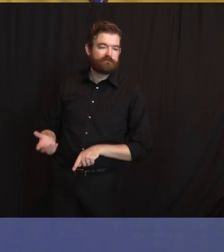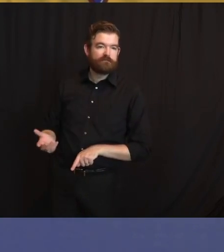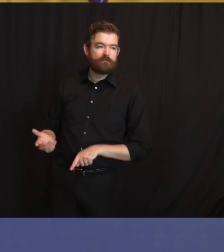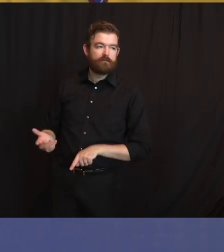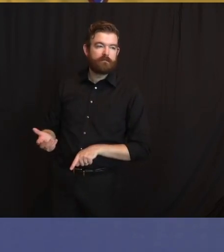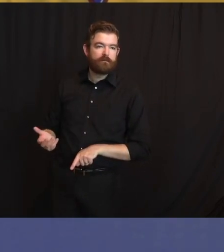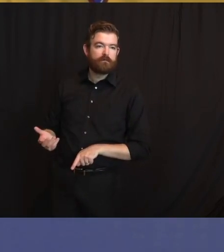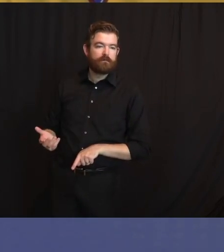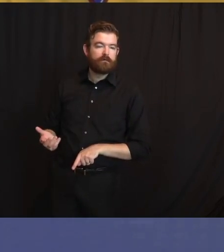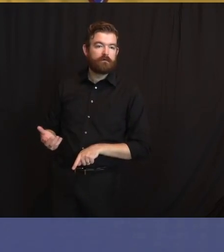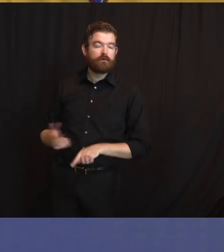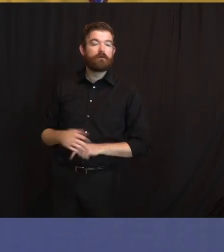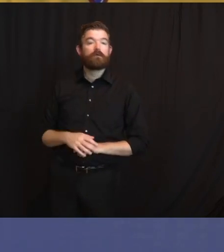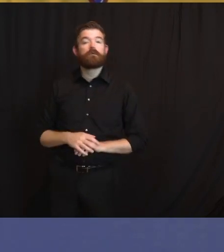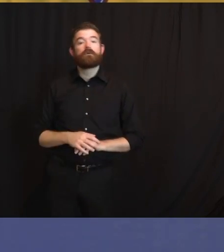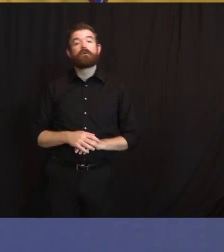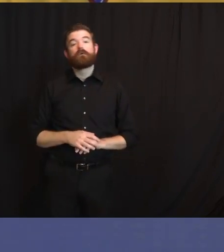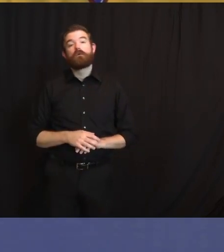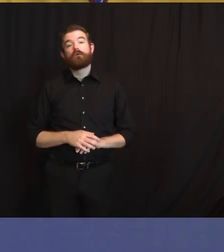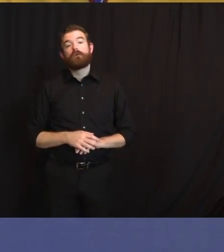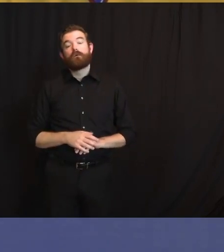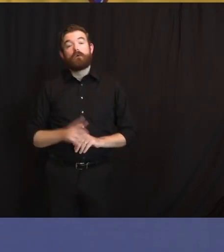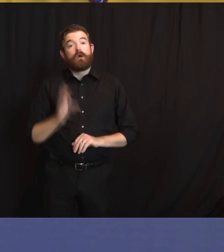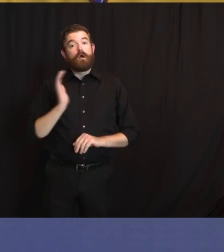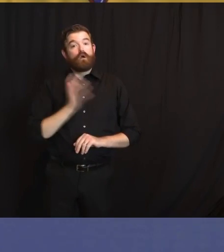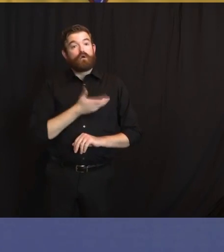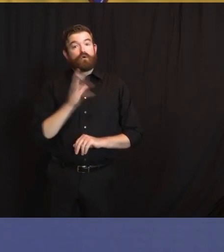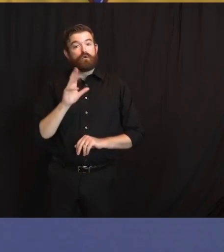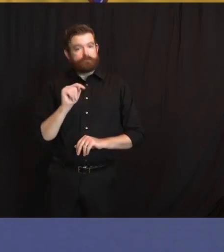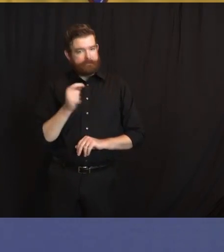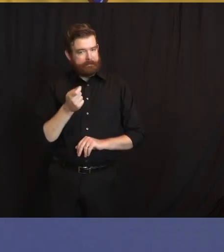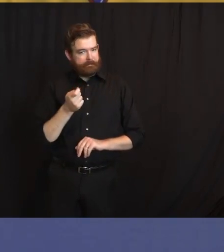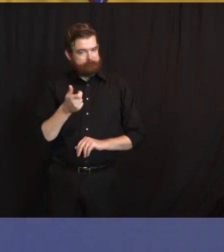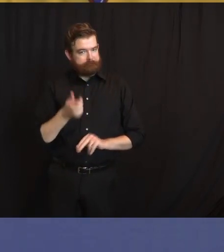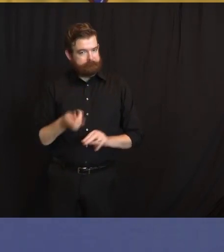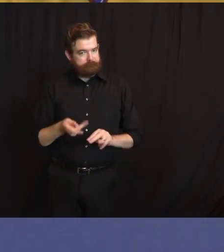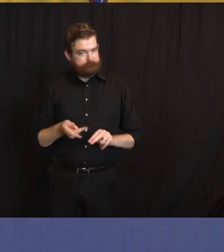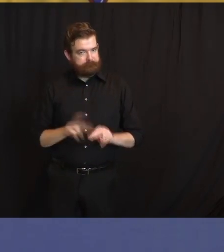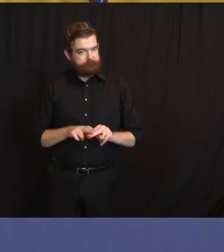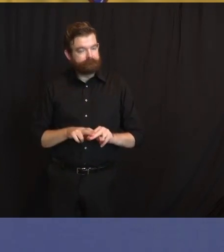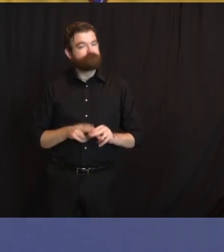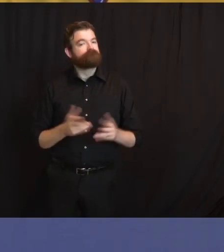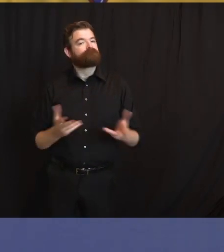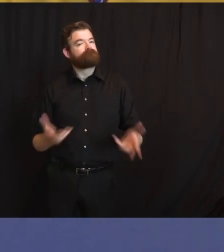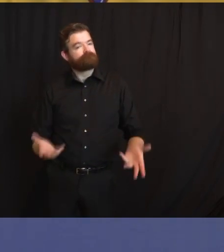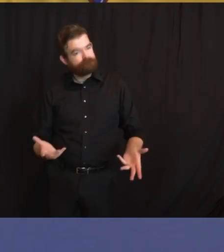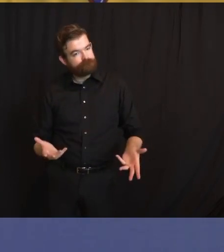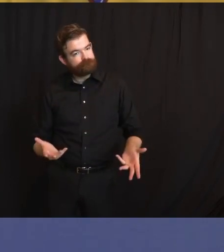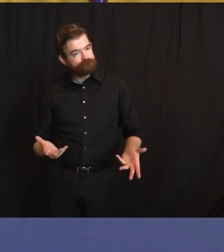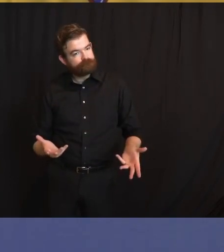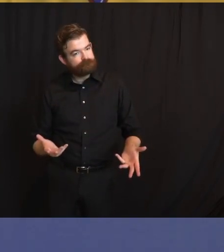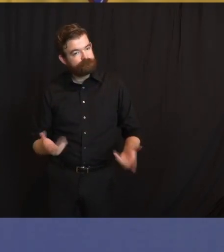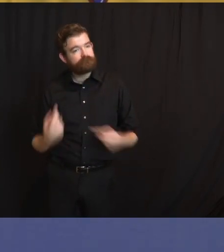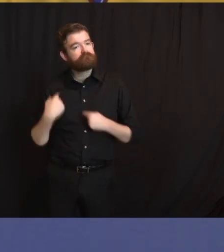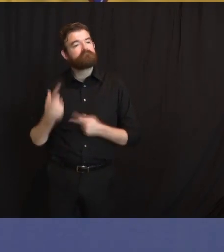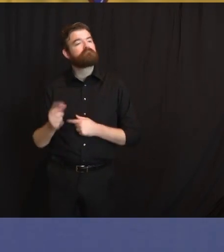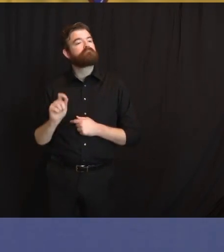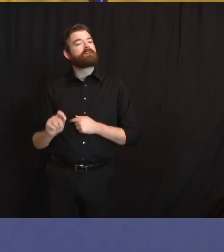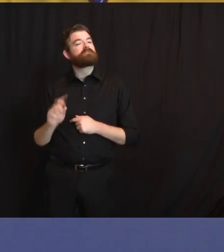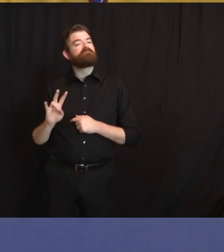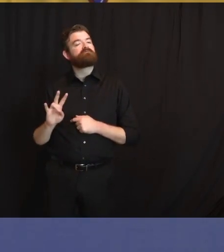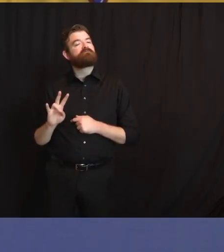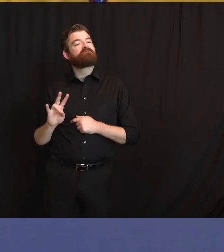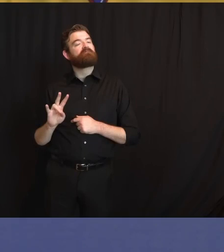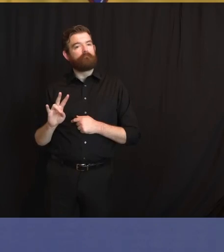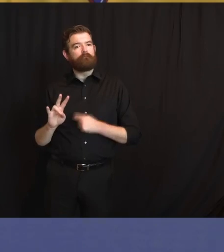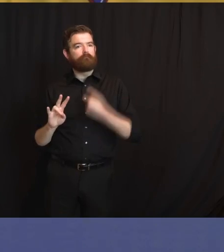We have seen our RT bump up, basically sitting at around 0.7 plus or minus, and then for the